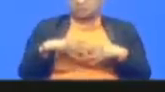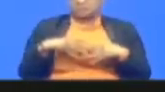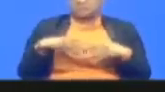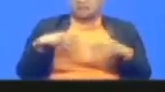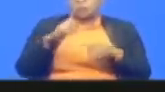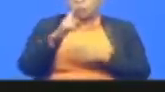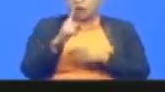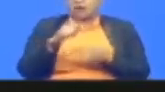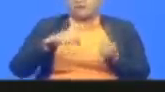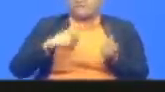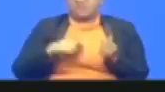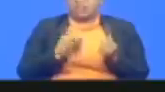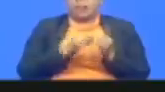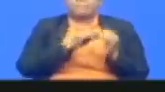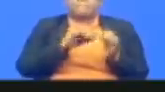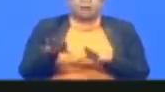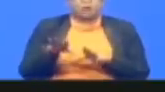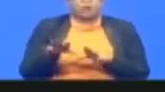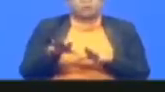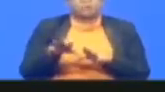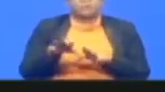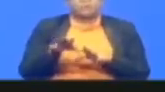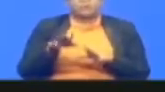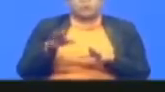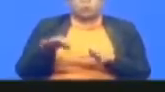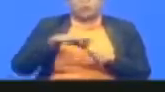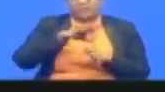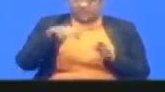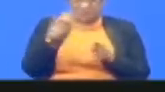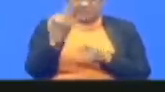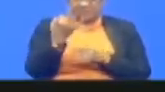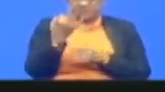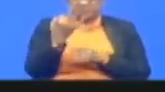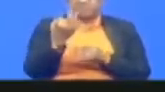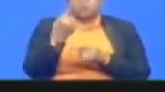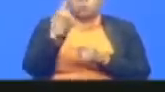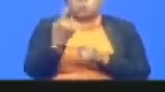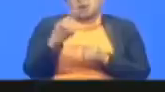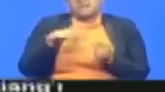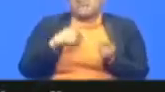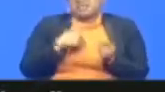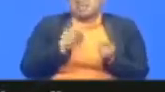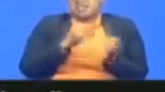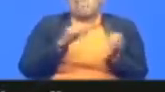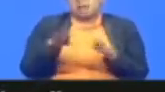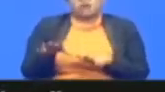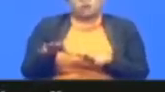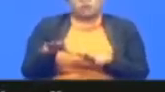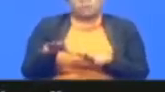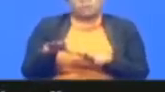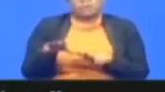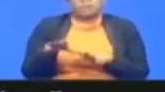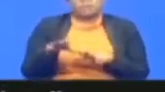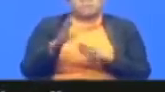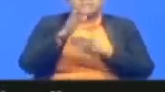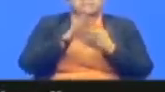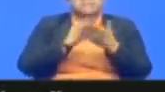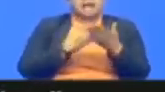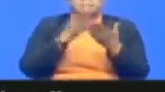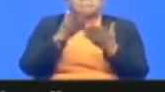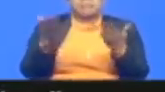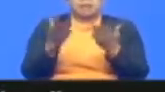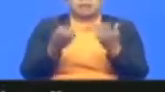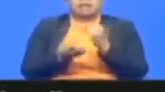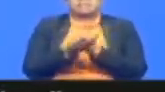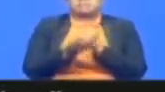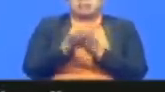feel kama ako abandoned, hadi kwa sisi watu watatu, mmoja wetu na feel kama ako abandoned. Wengine tena wanaeneza wanasema